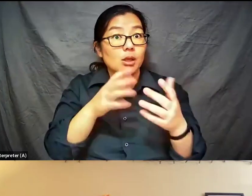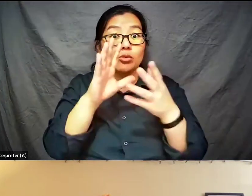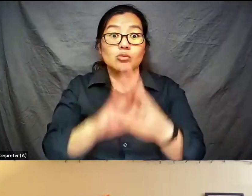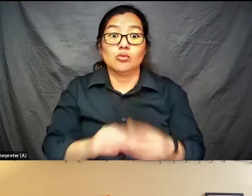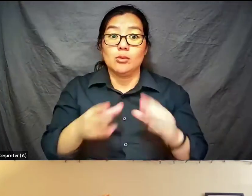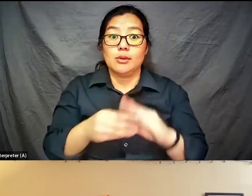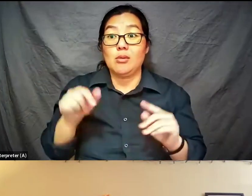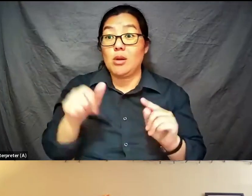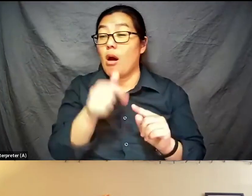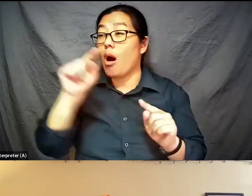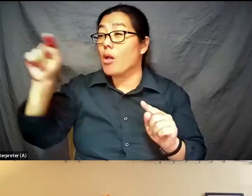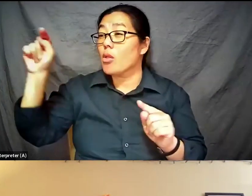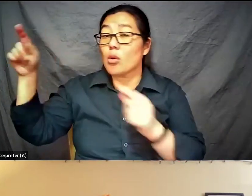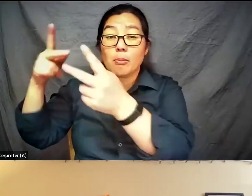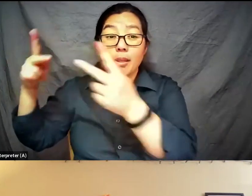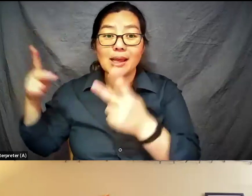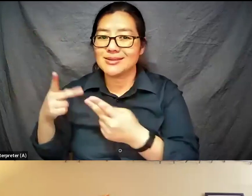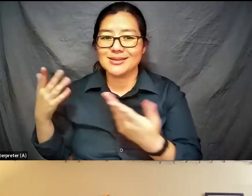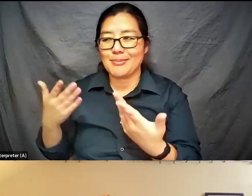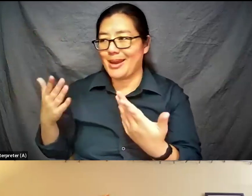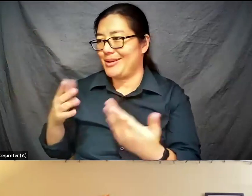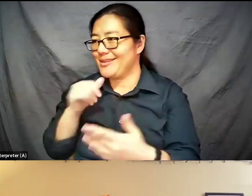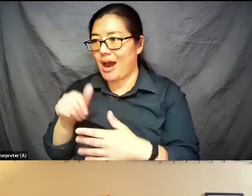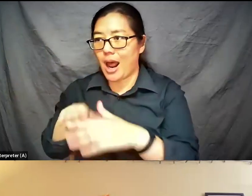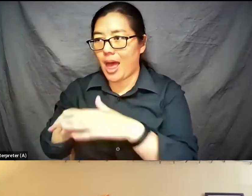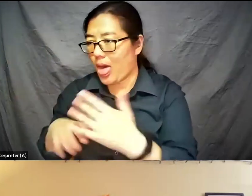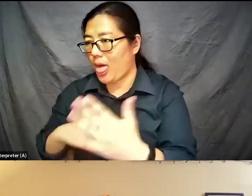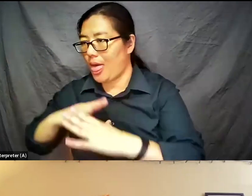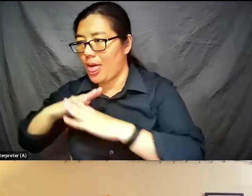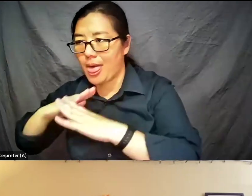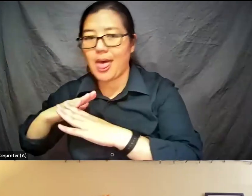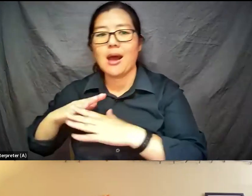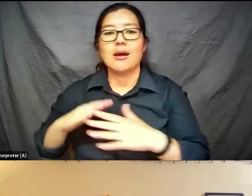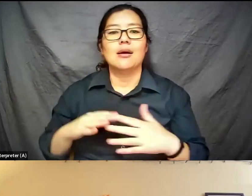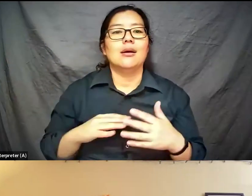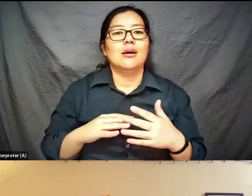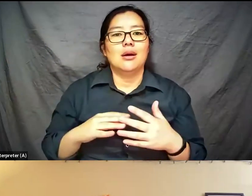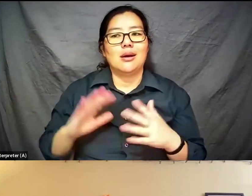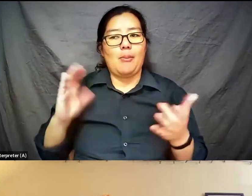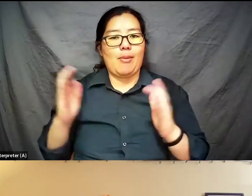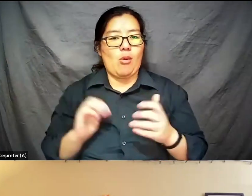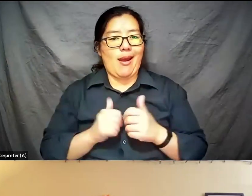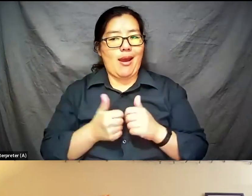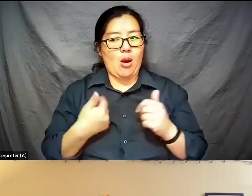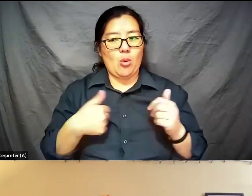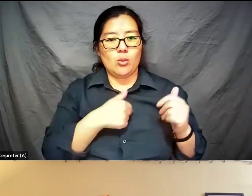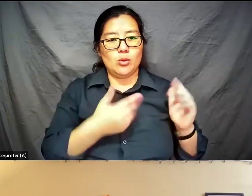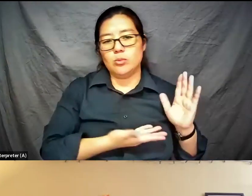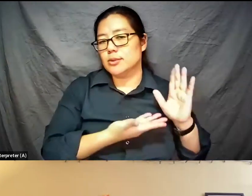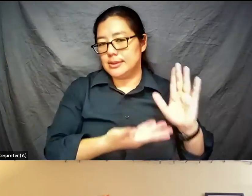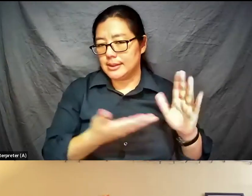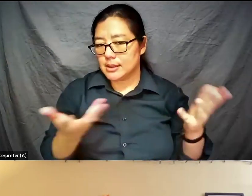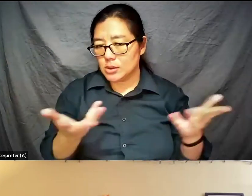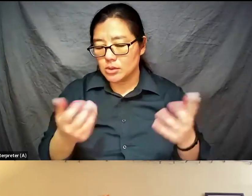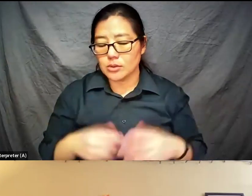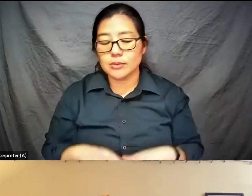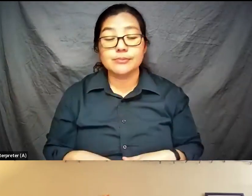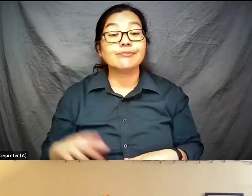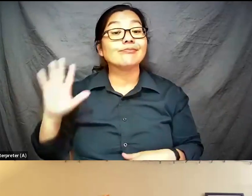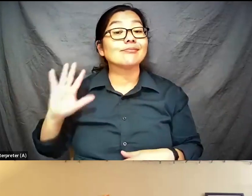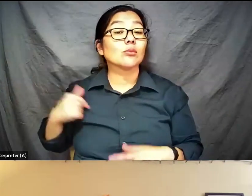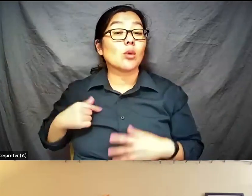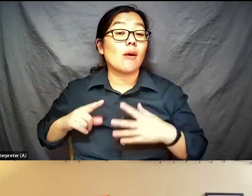these different modalities that we're using, to bring forward these stories. I think in terms of the